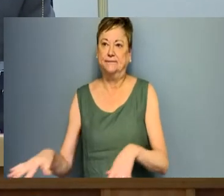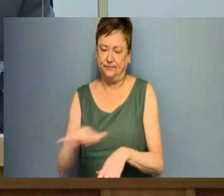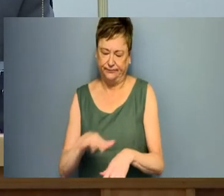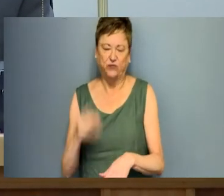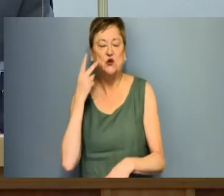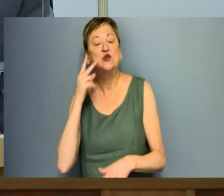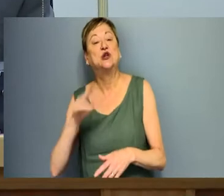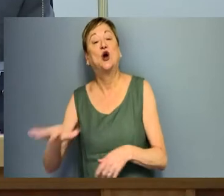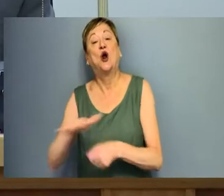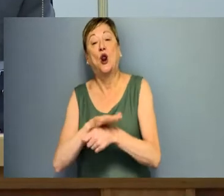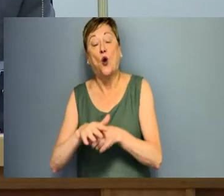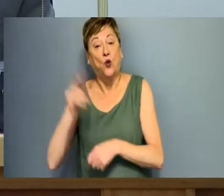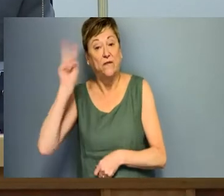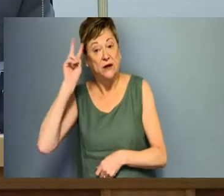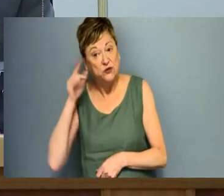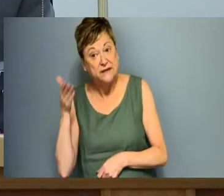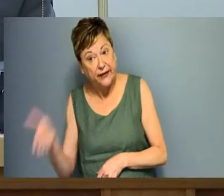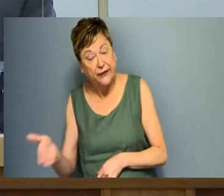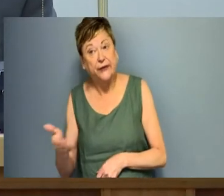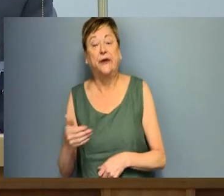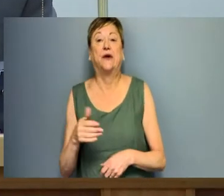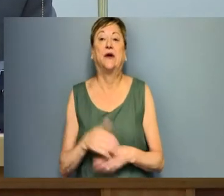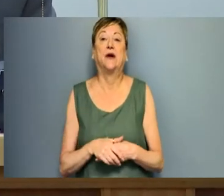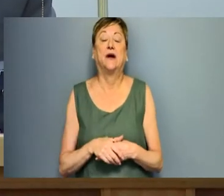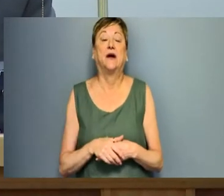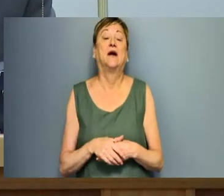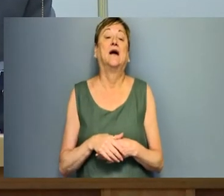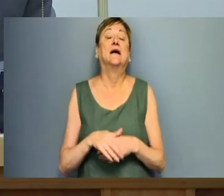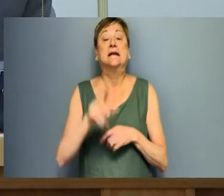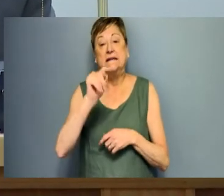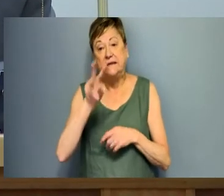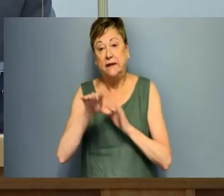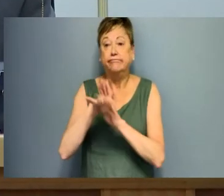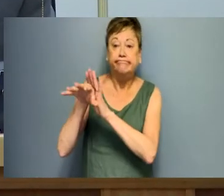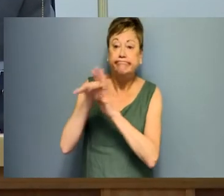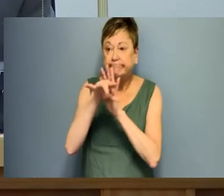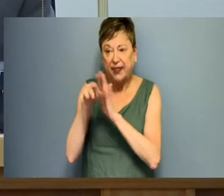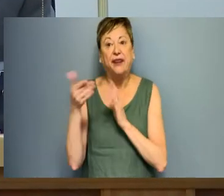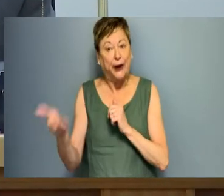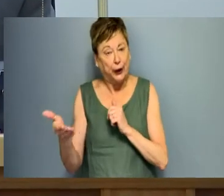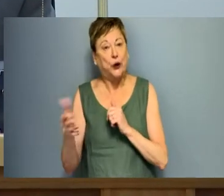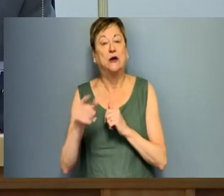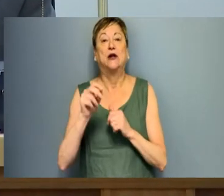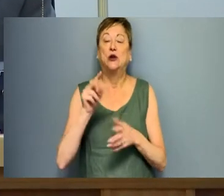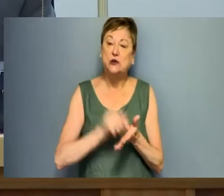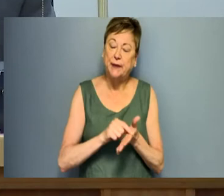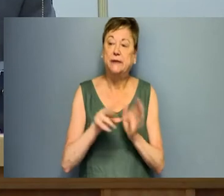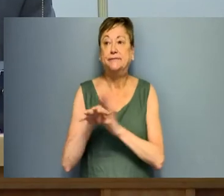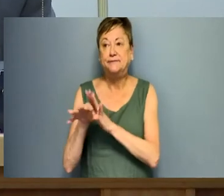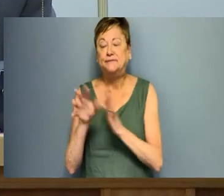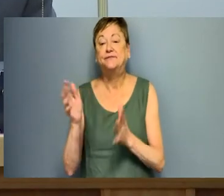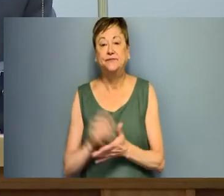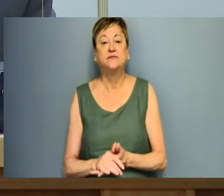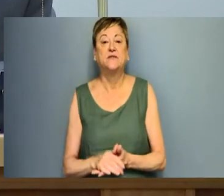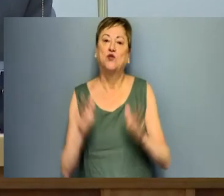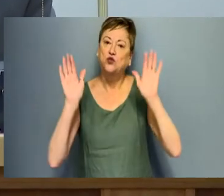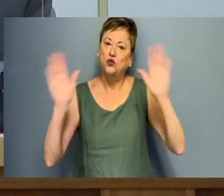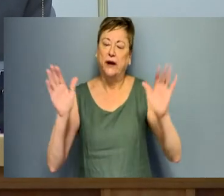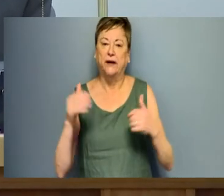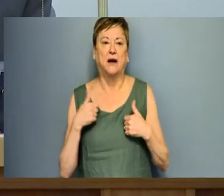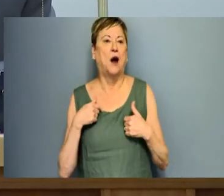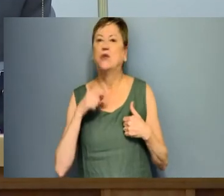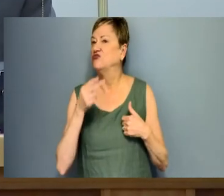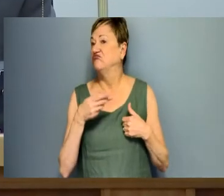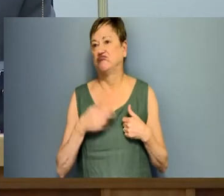out. There were, it was covered by the media, which I thought was great. I had the honor of being there just